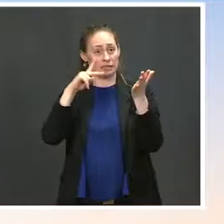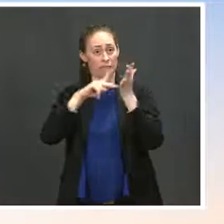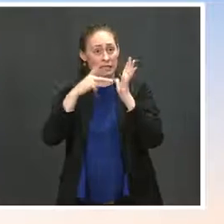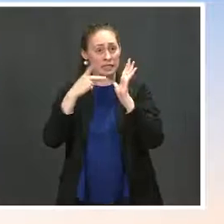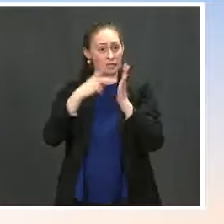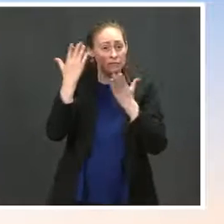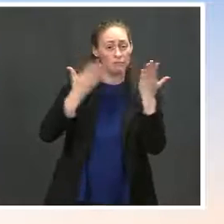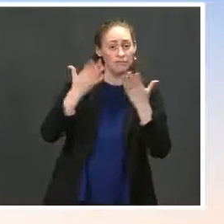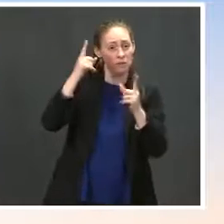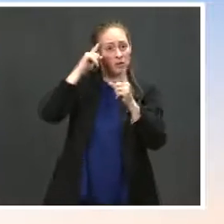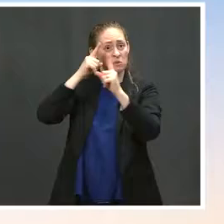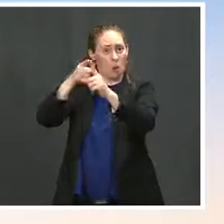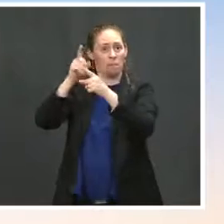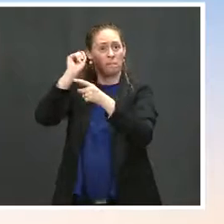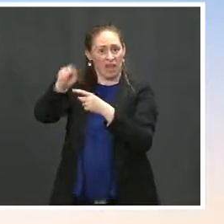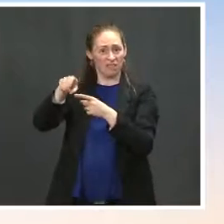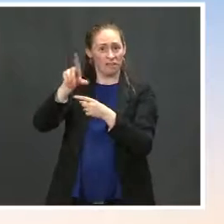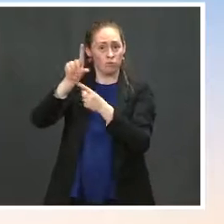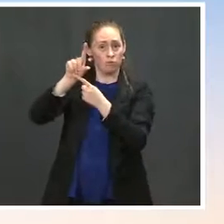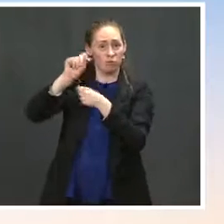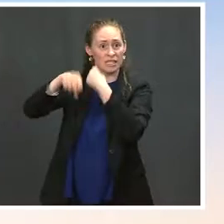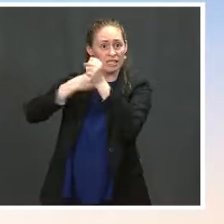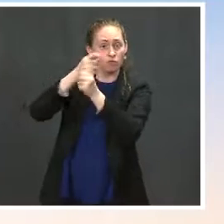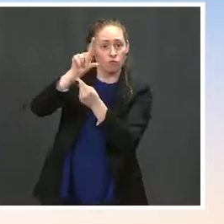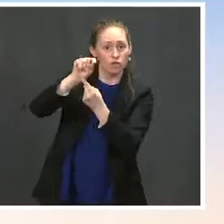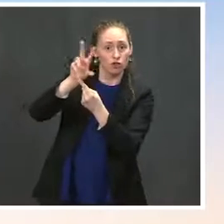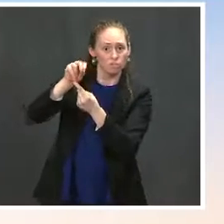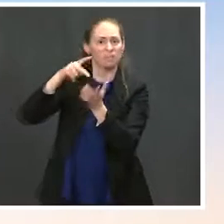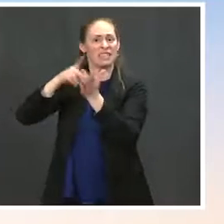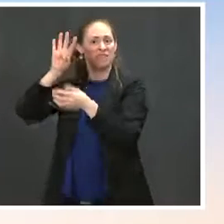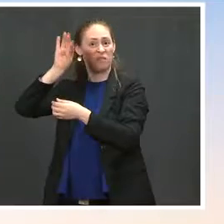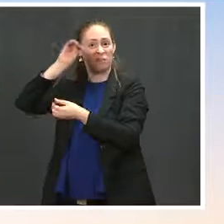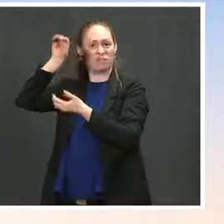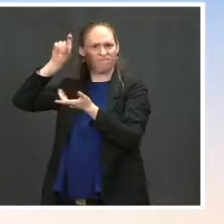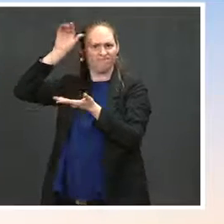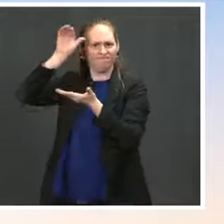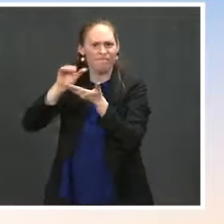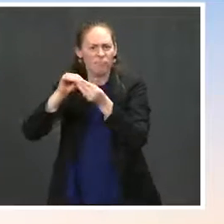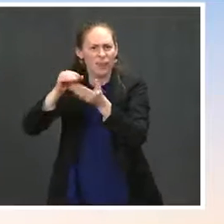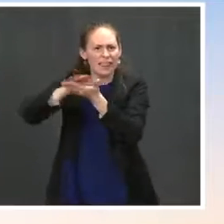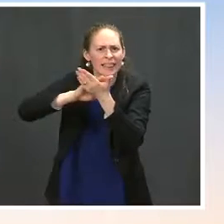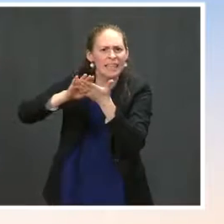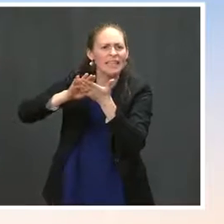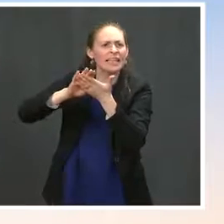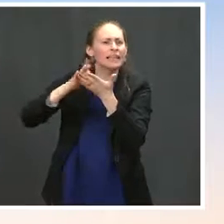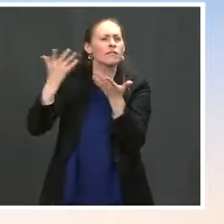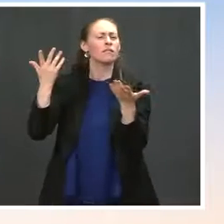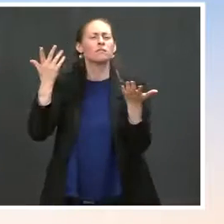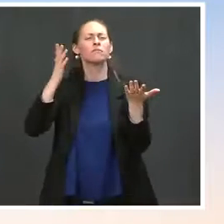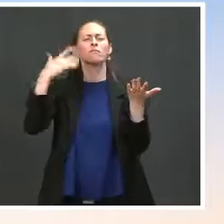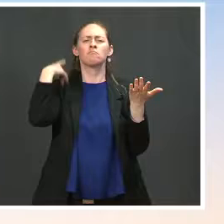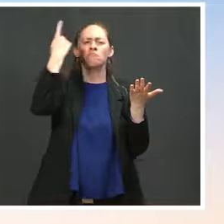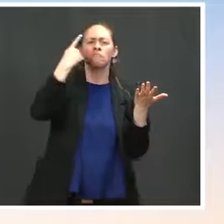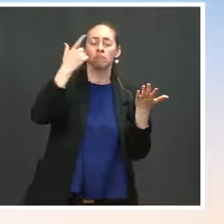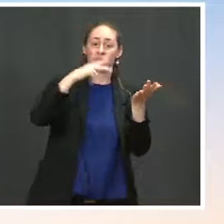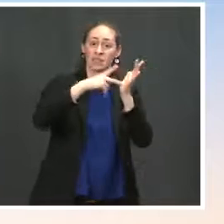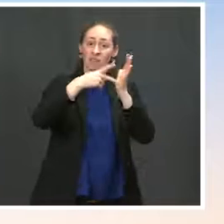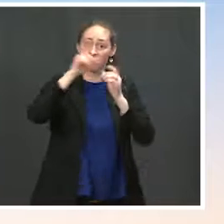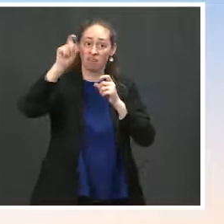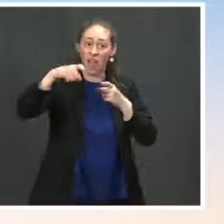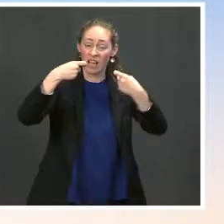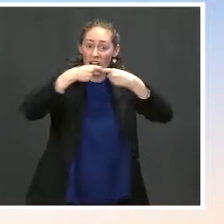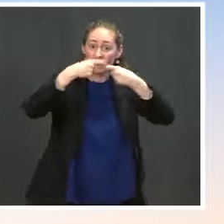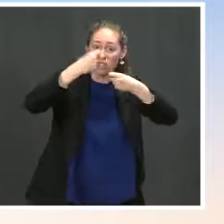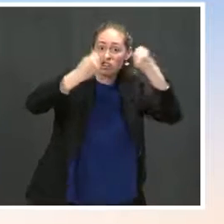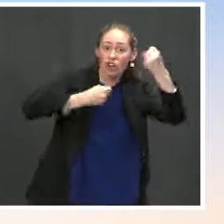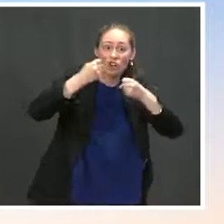have to have 25% of the cars on the roads by 2030 be electric? What does this mean to folks listening to you? What it